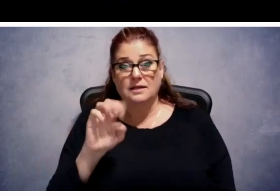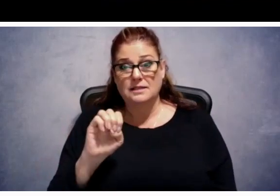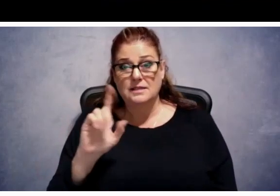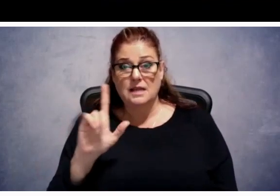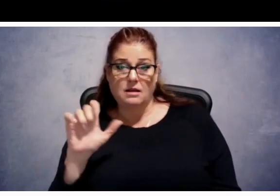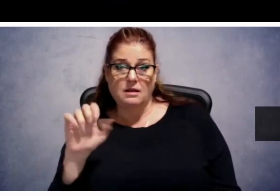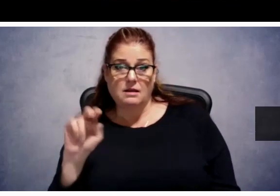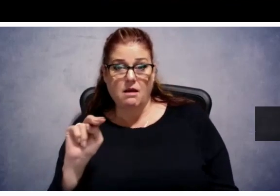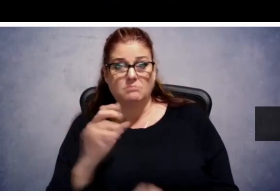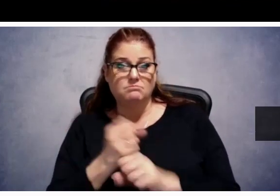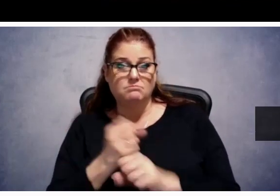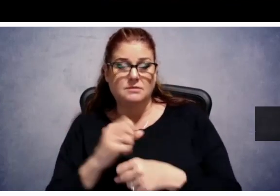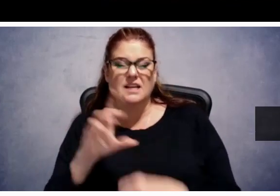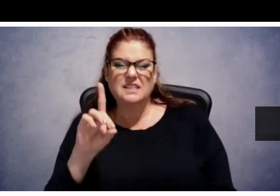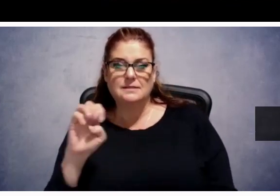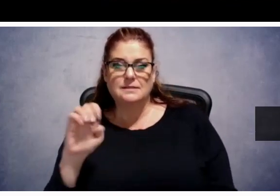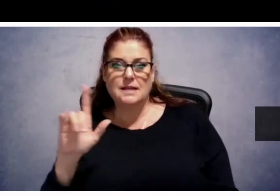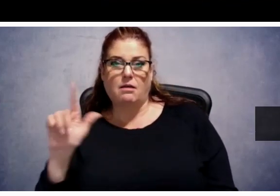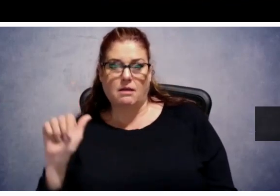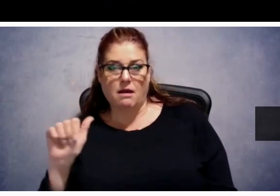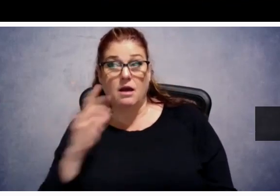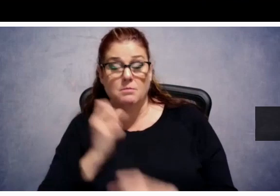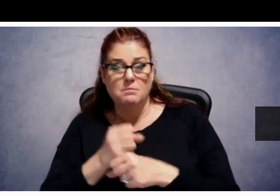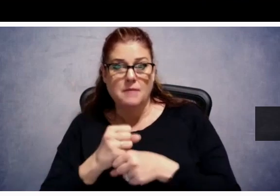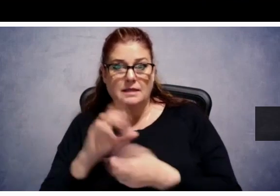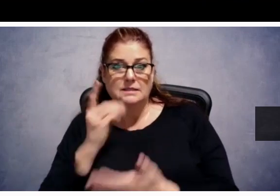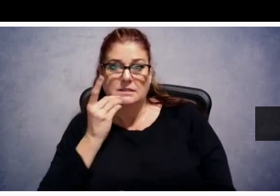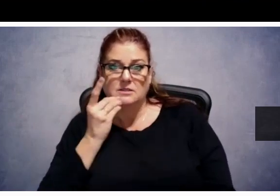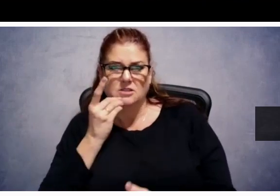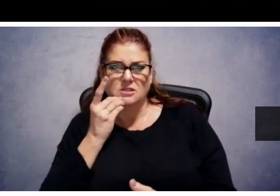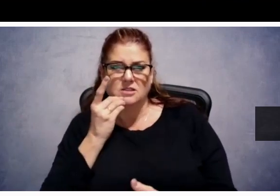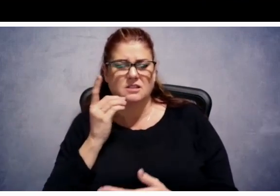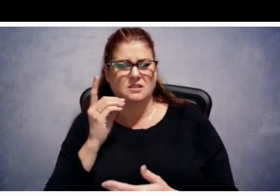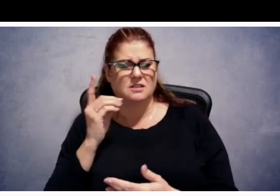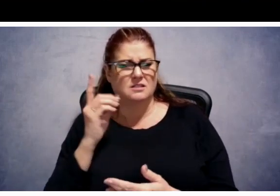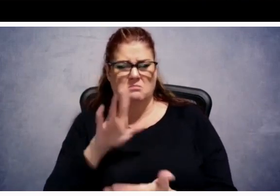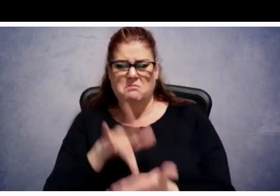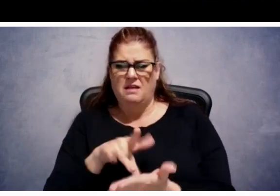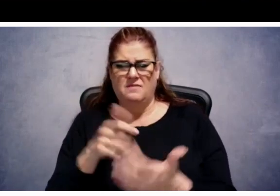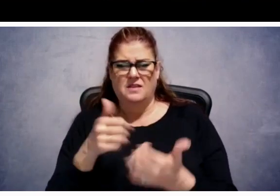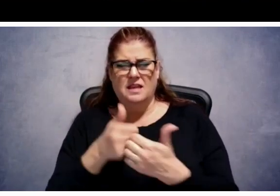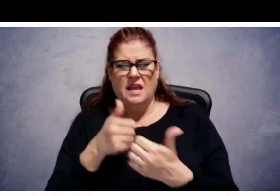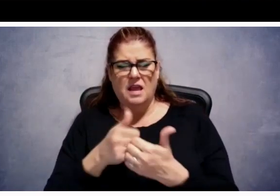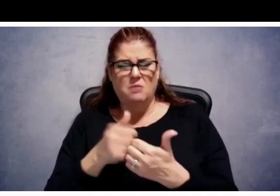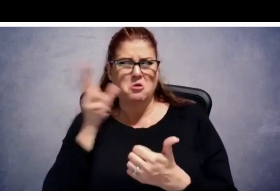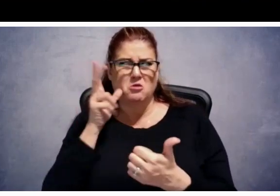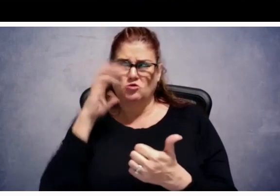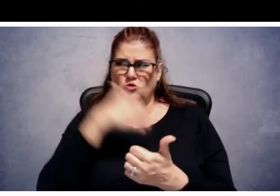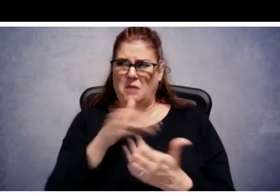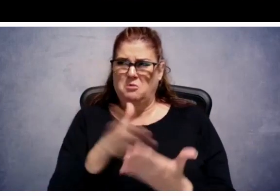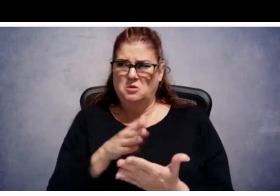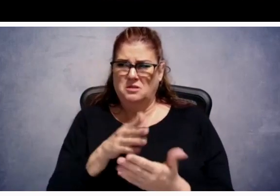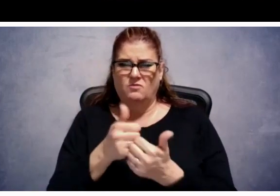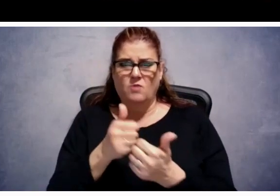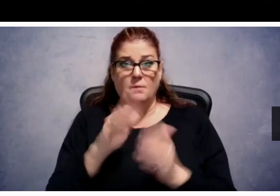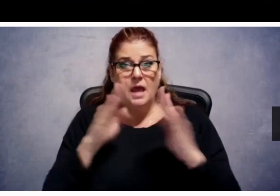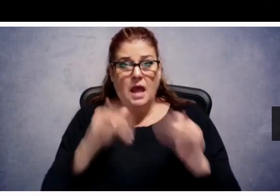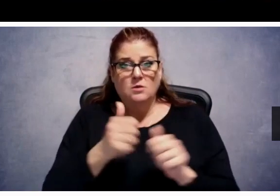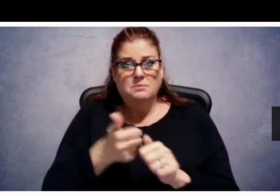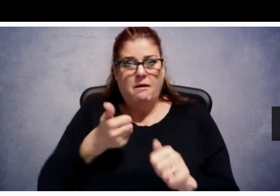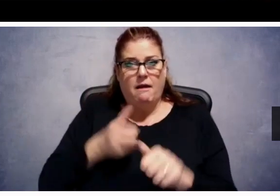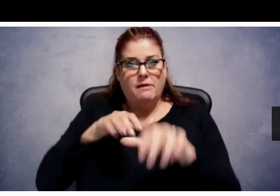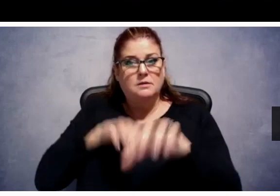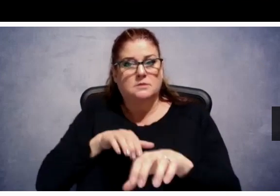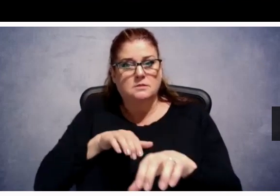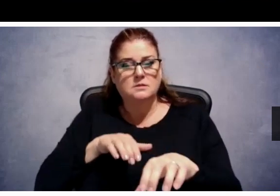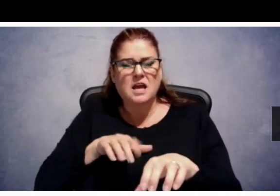dinner. In the middle of our game, strange music started coming from the house behind us. I